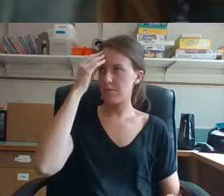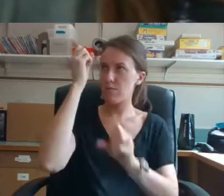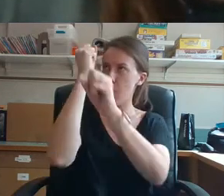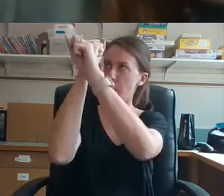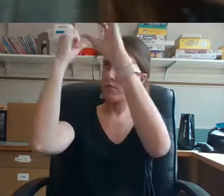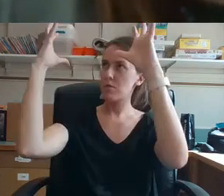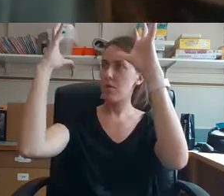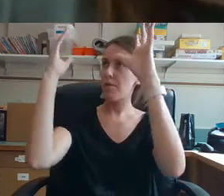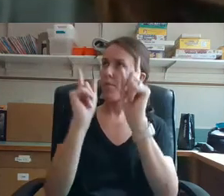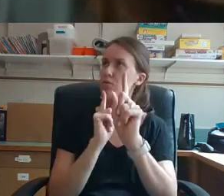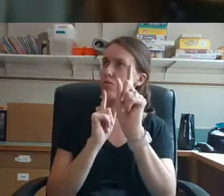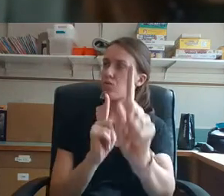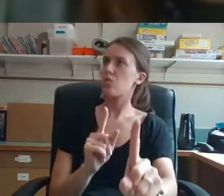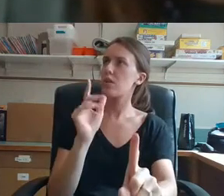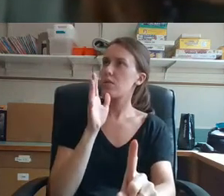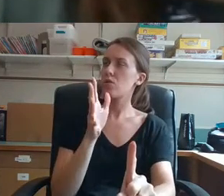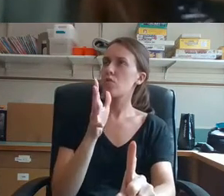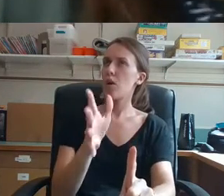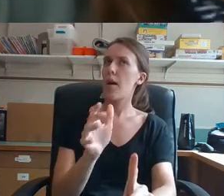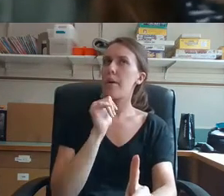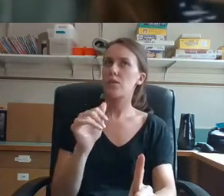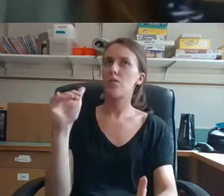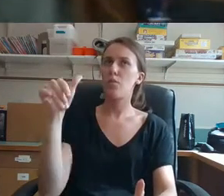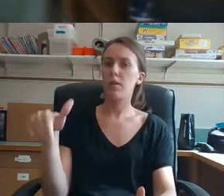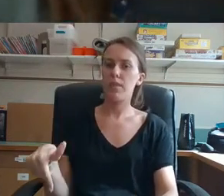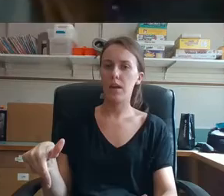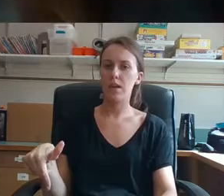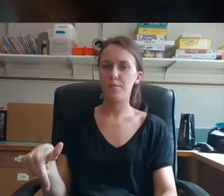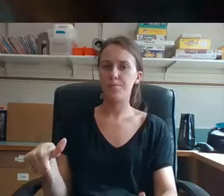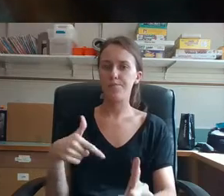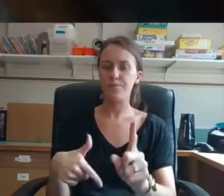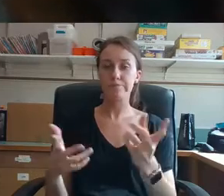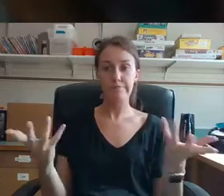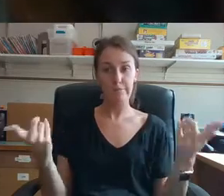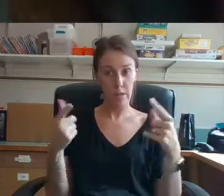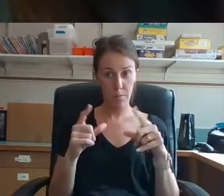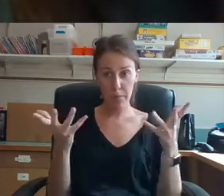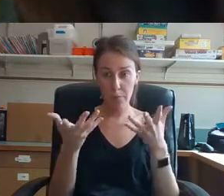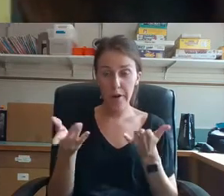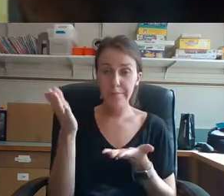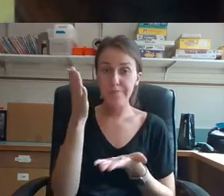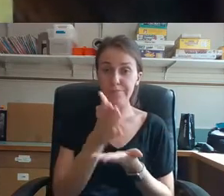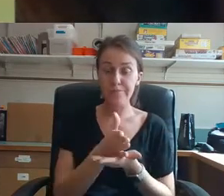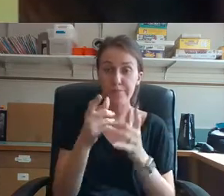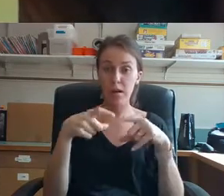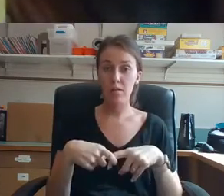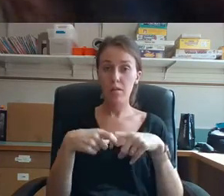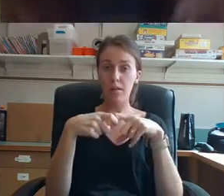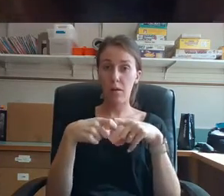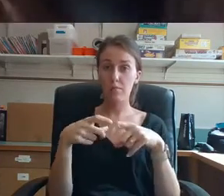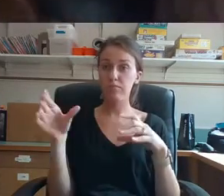to Grandma's and don't be late. So she stopped to take a look around at the